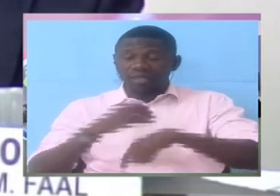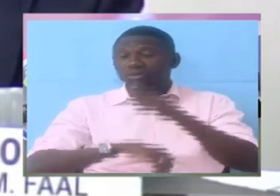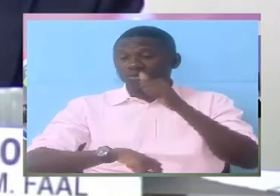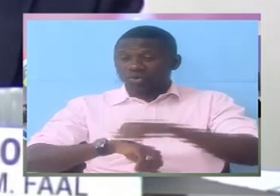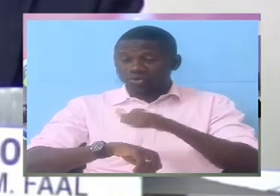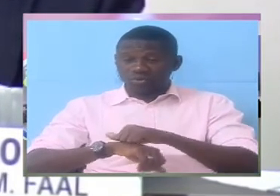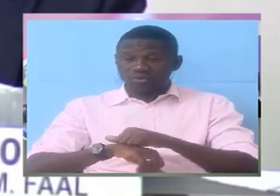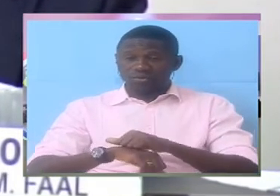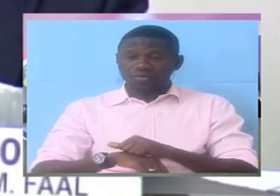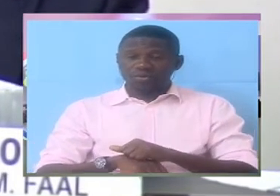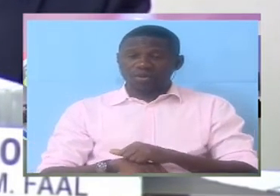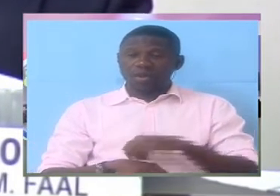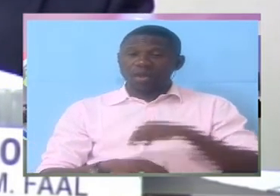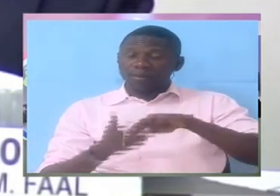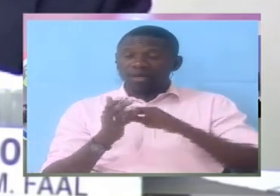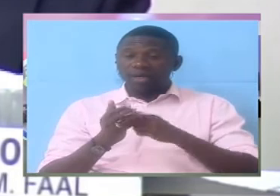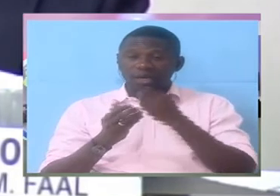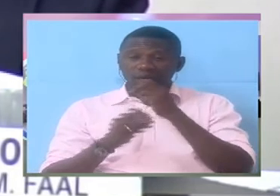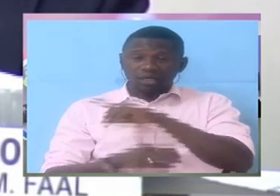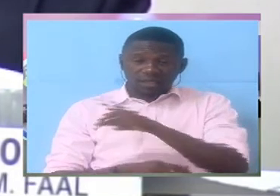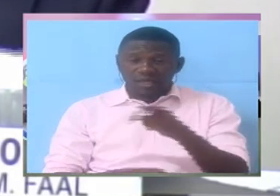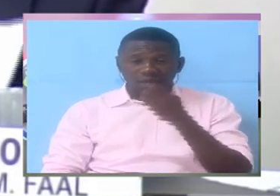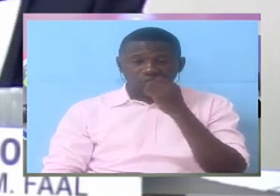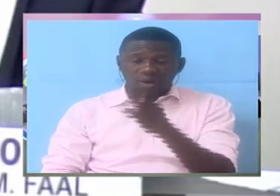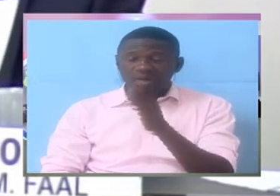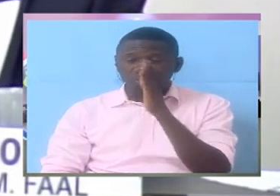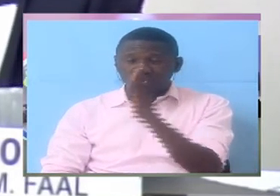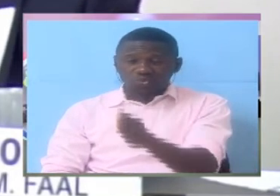Would they be speaking the truth or would they be lying?